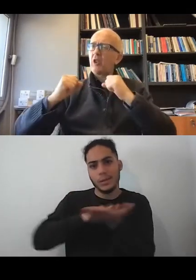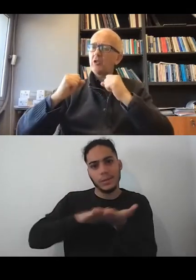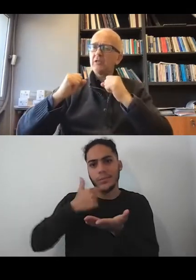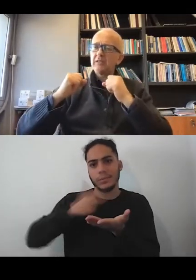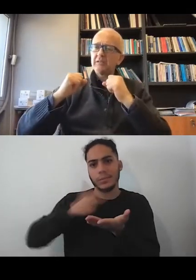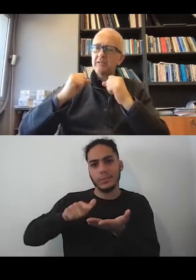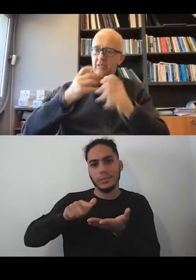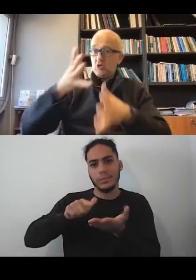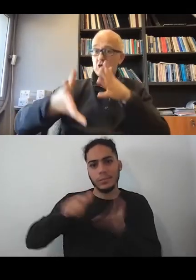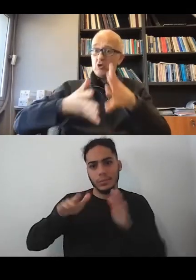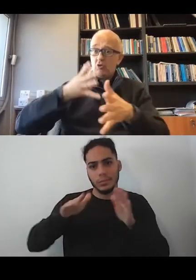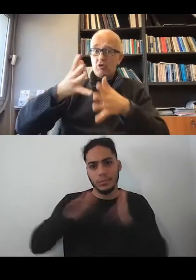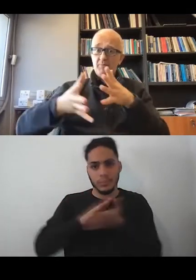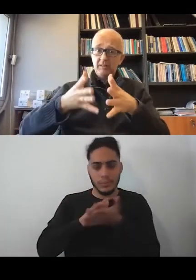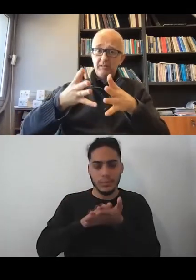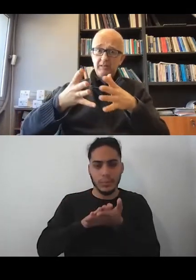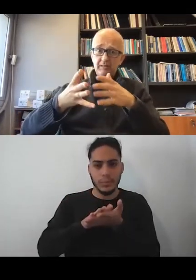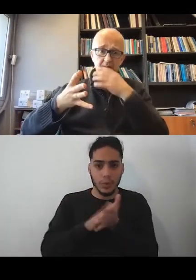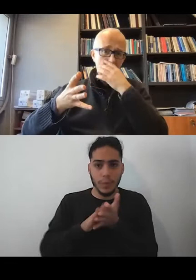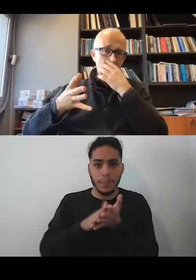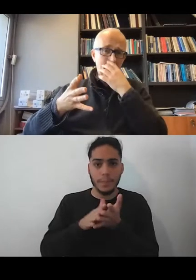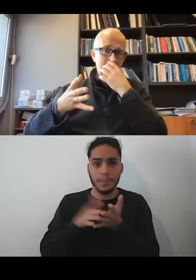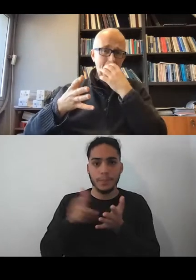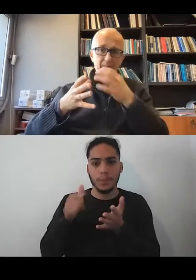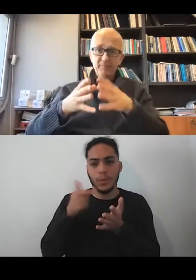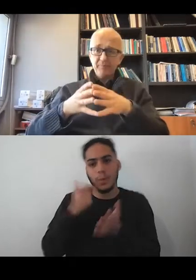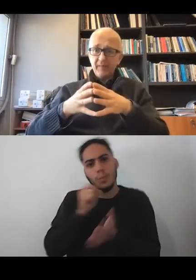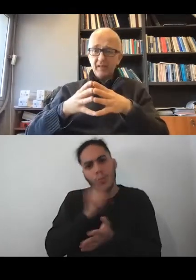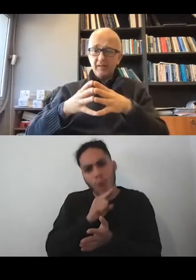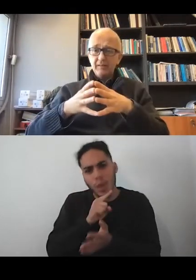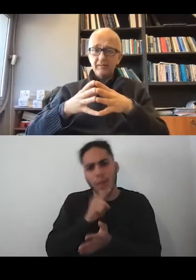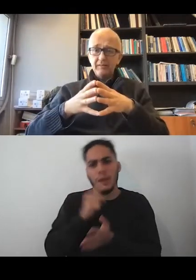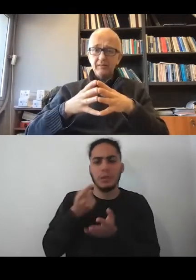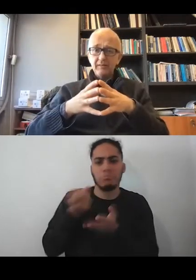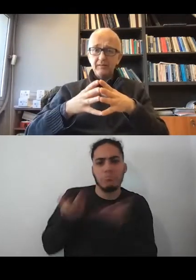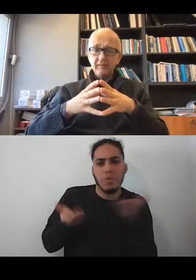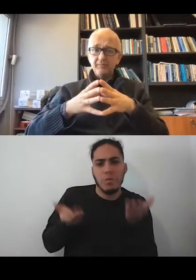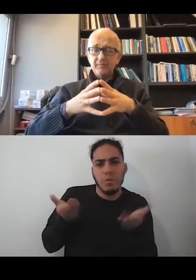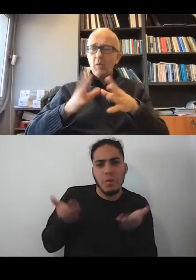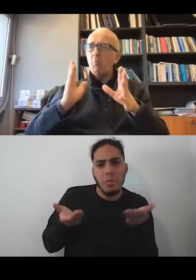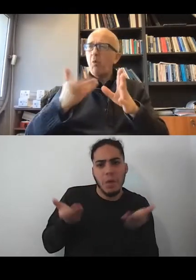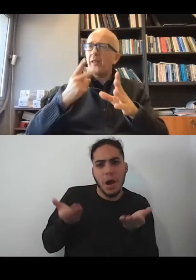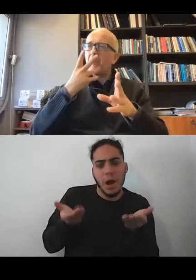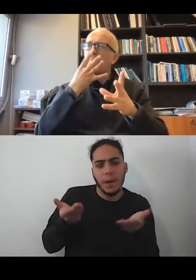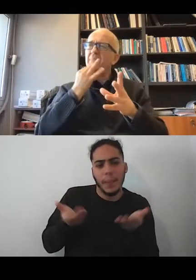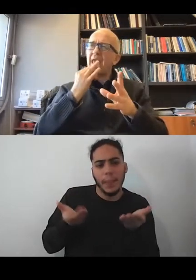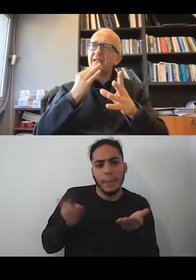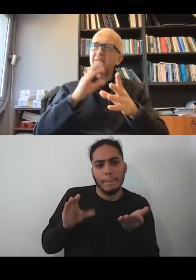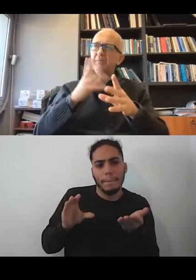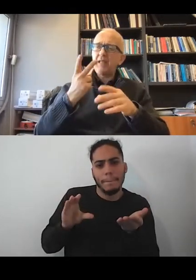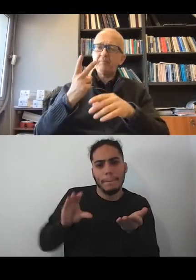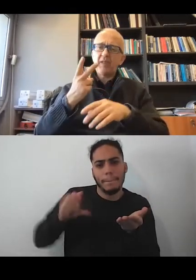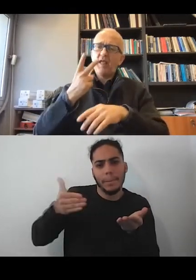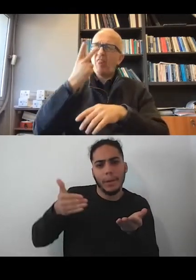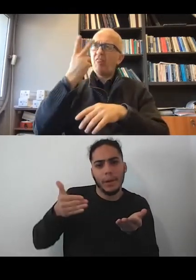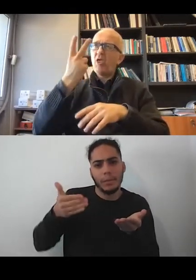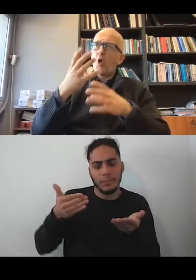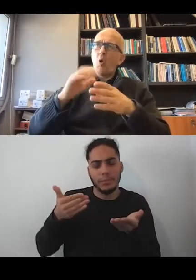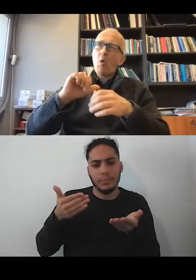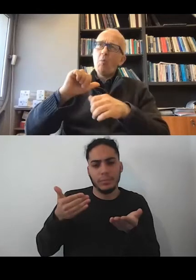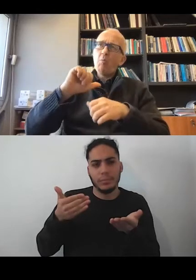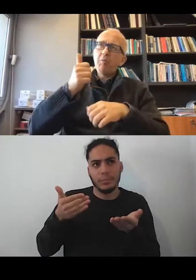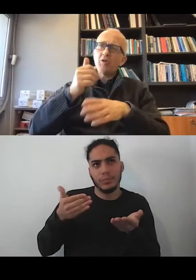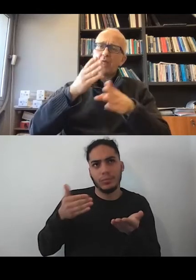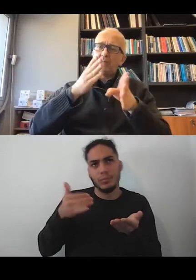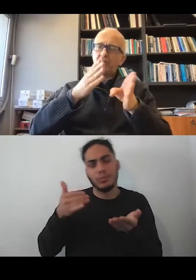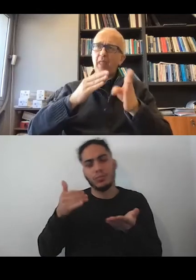which is, well, could be compared to the first or two basic sign language courses that are